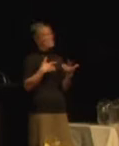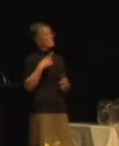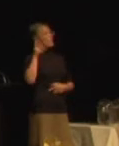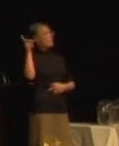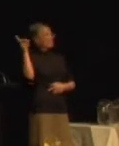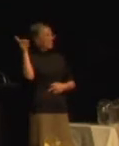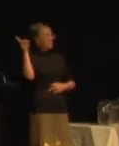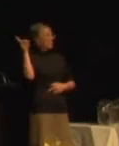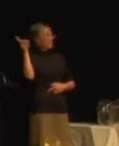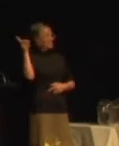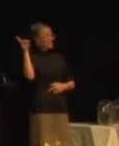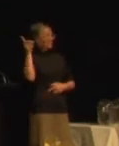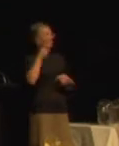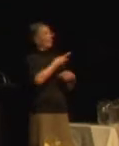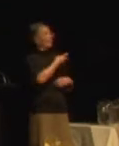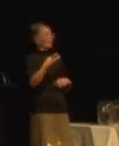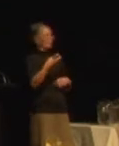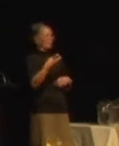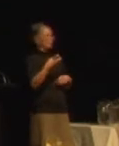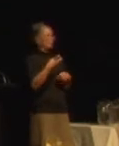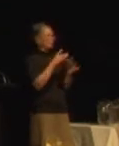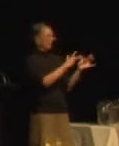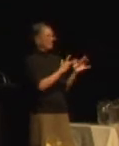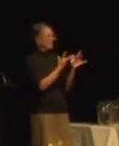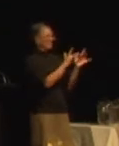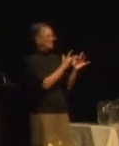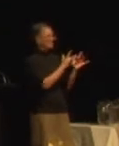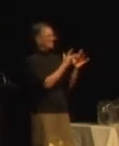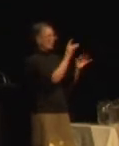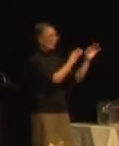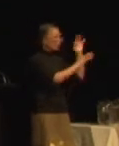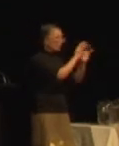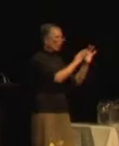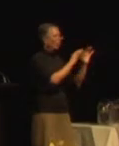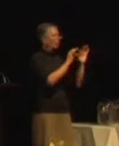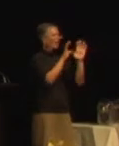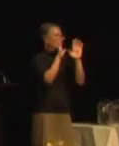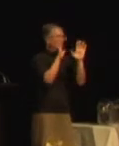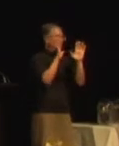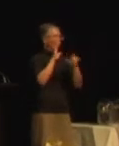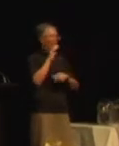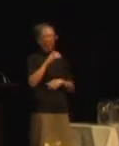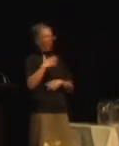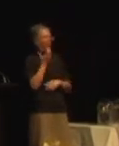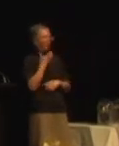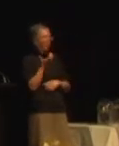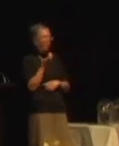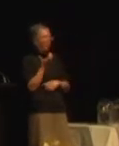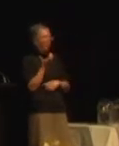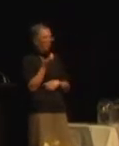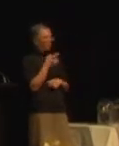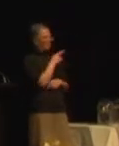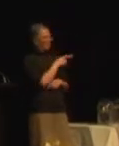internet. Google, Amazon, Facebook, and Apple. I learnt this new acronym for big